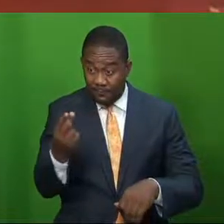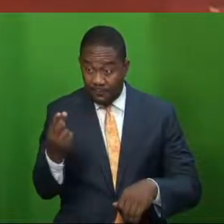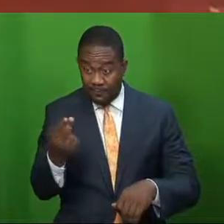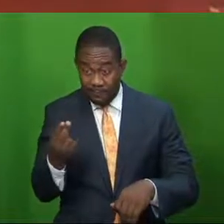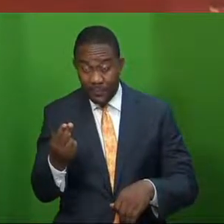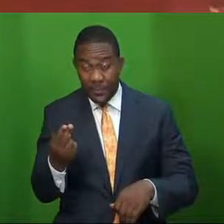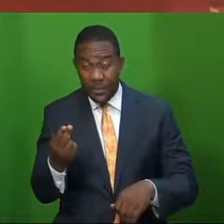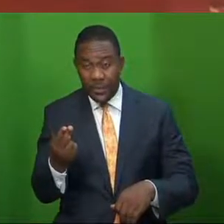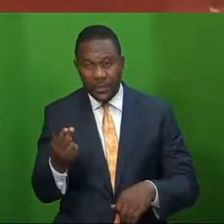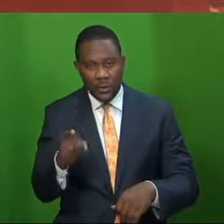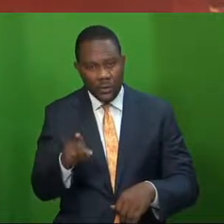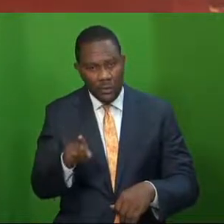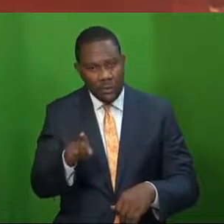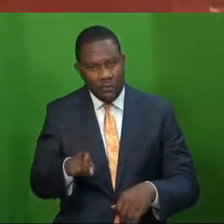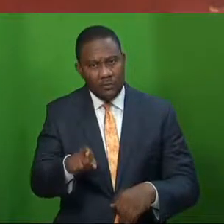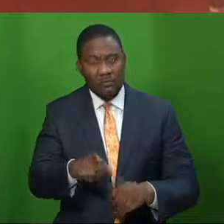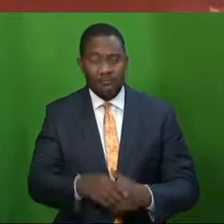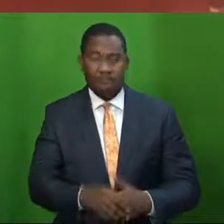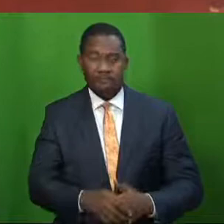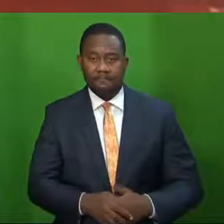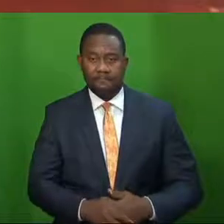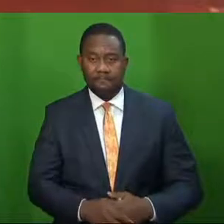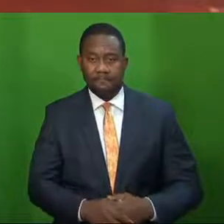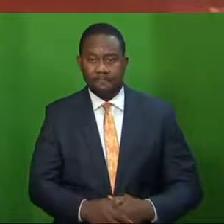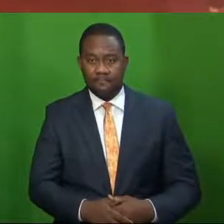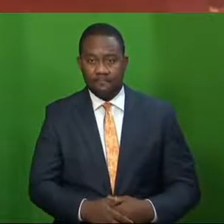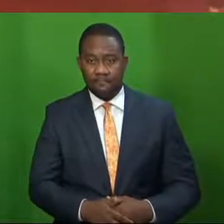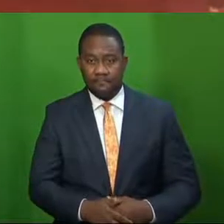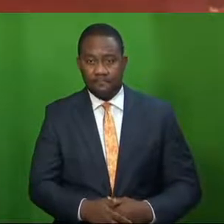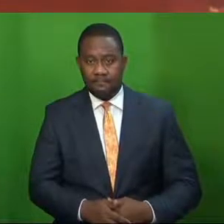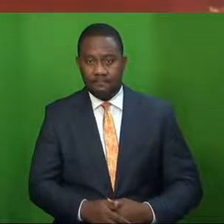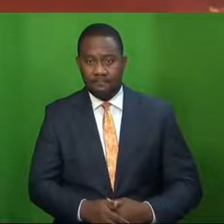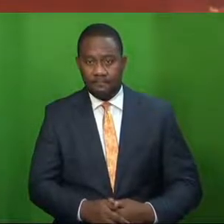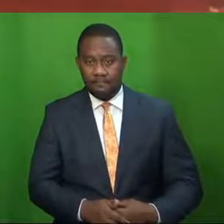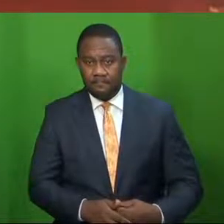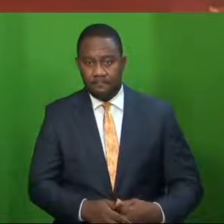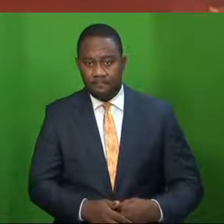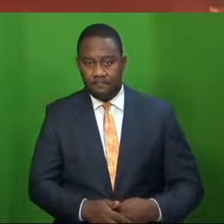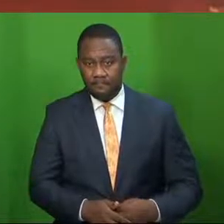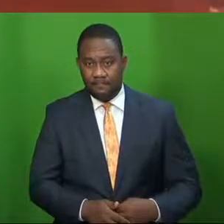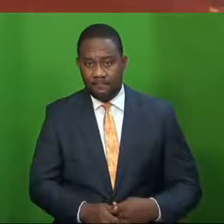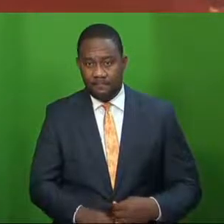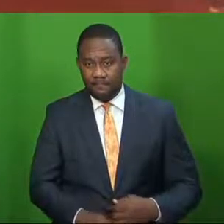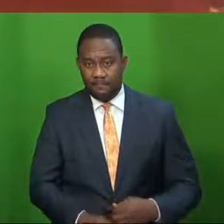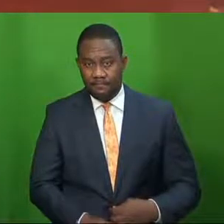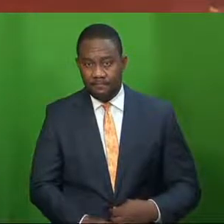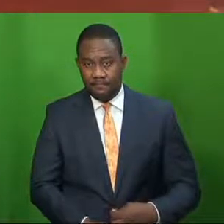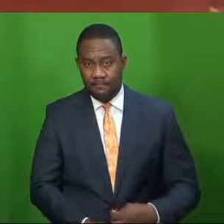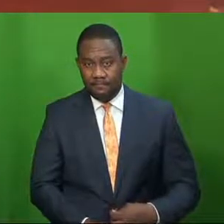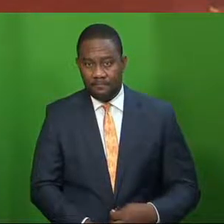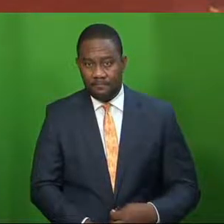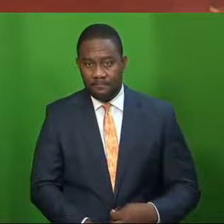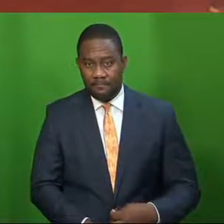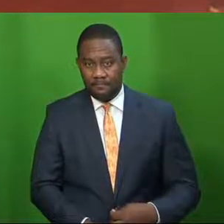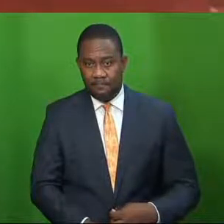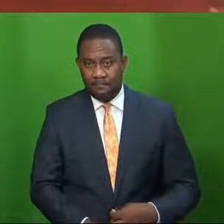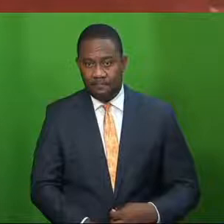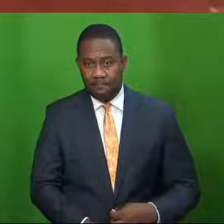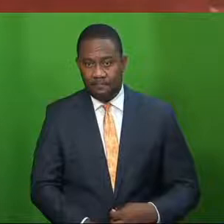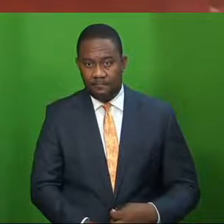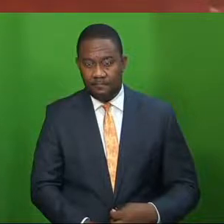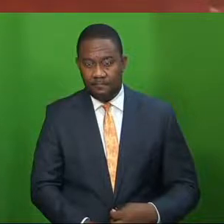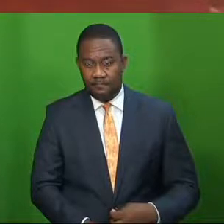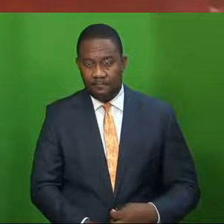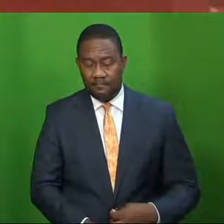plenary on the set date. Speaker, the House is expected to approve of the